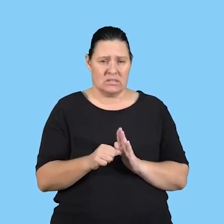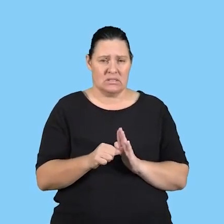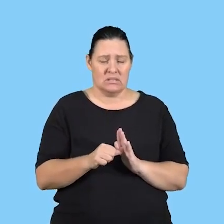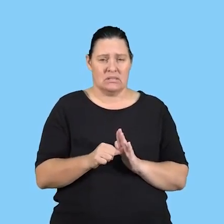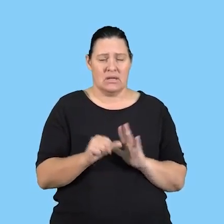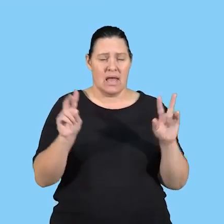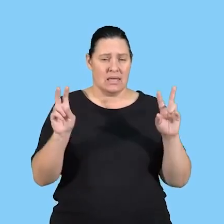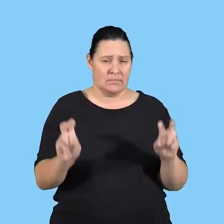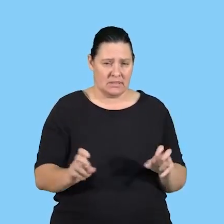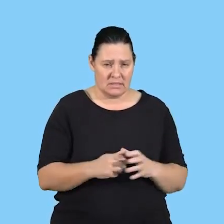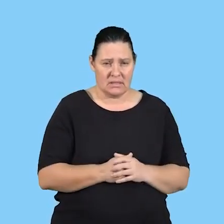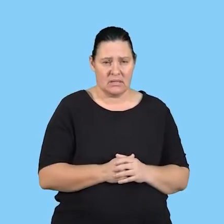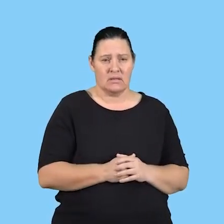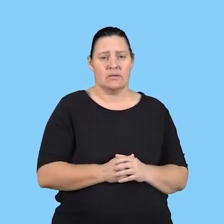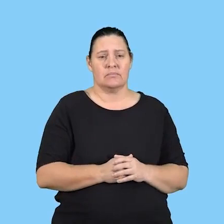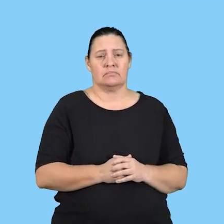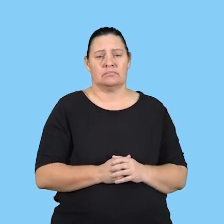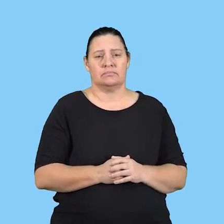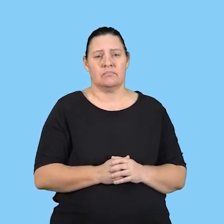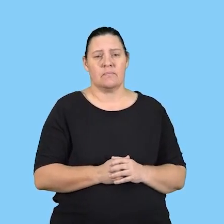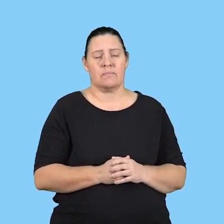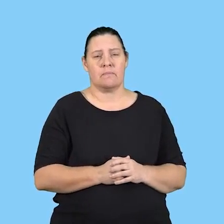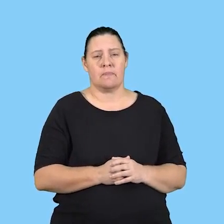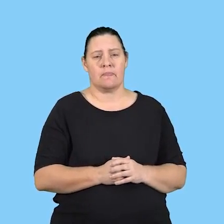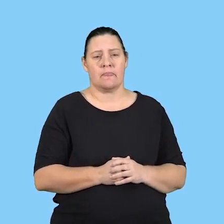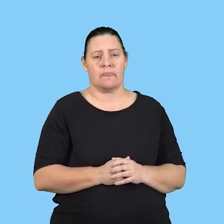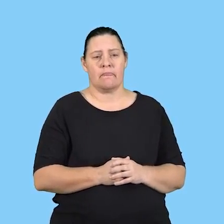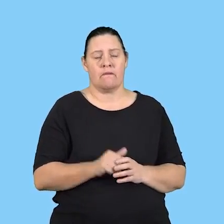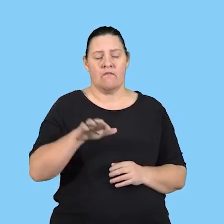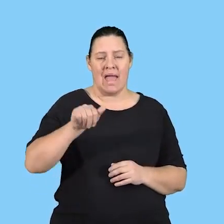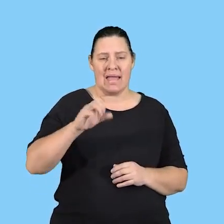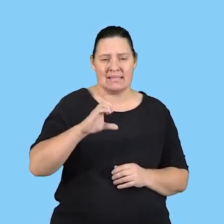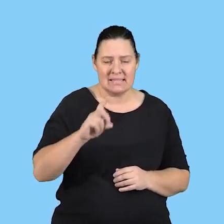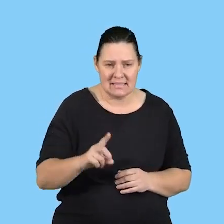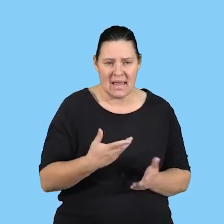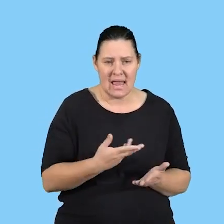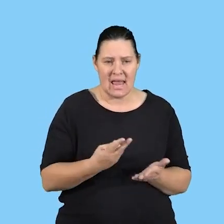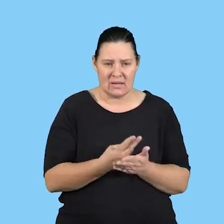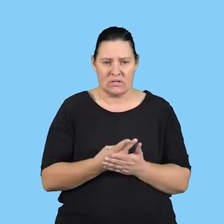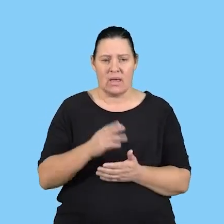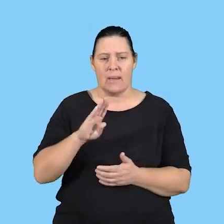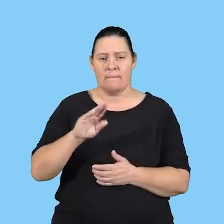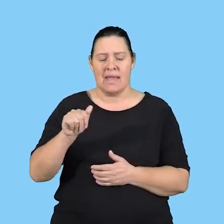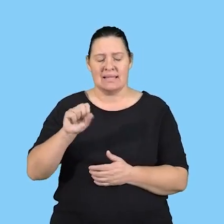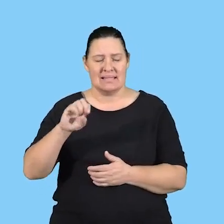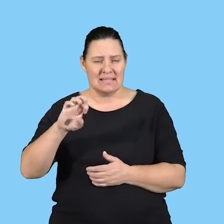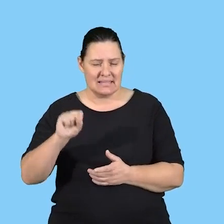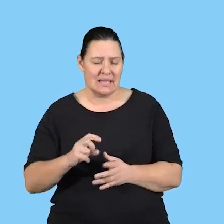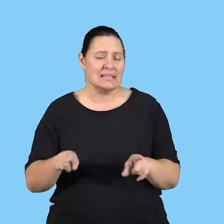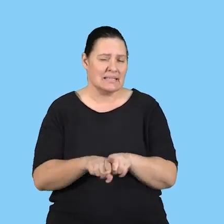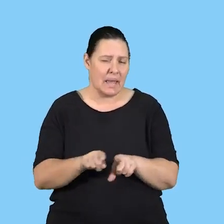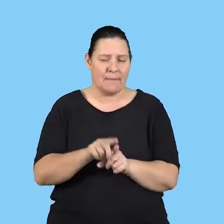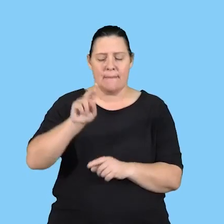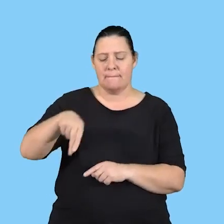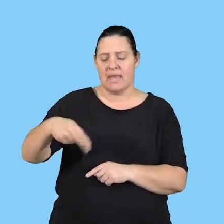important aspect with these is that of the acids and bases and the pH